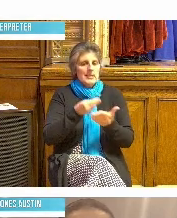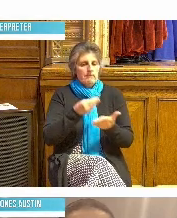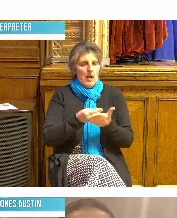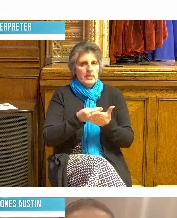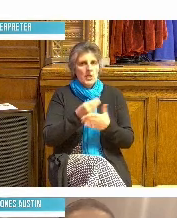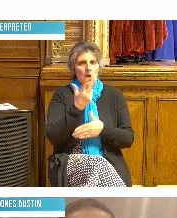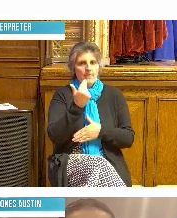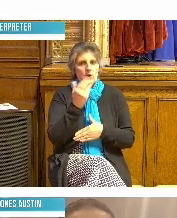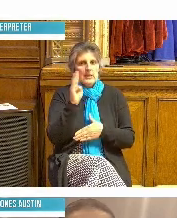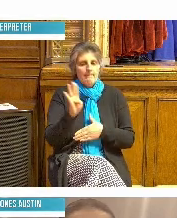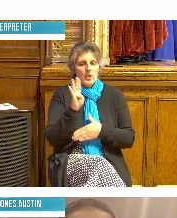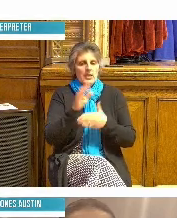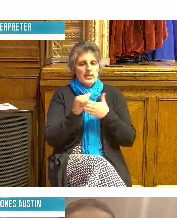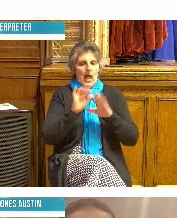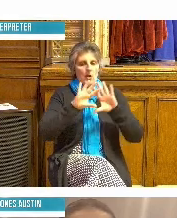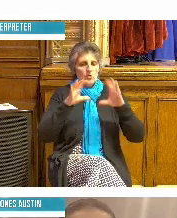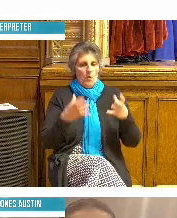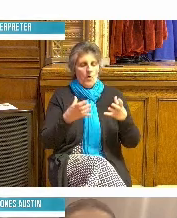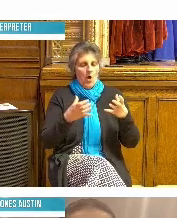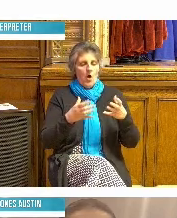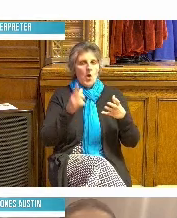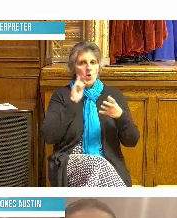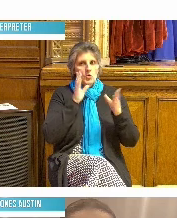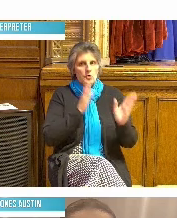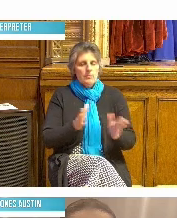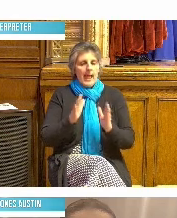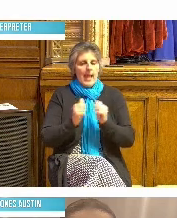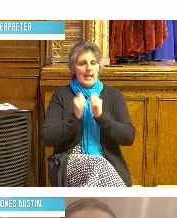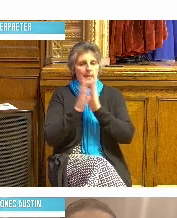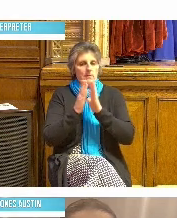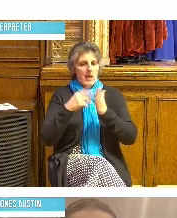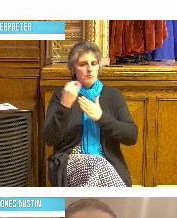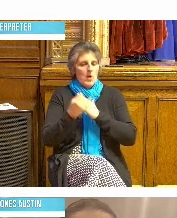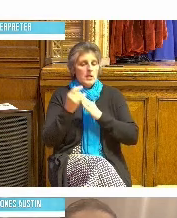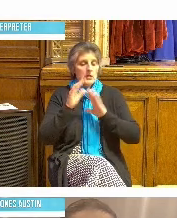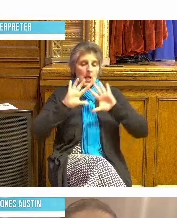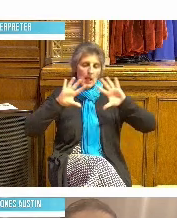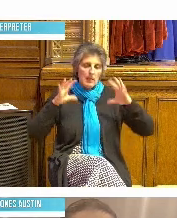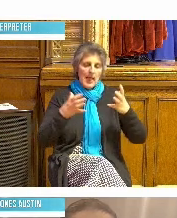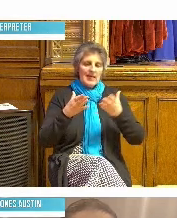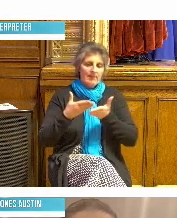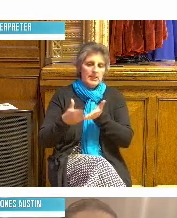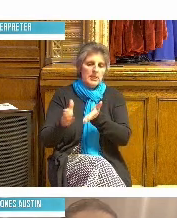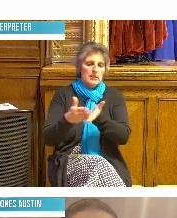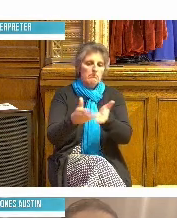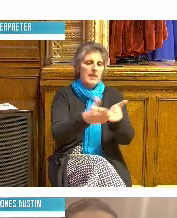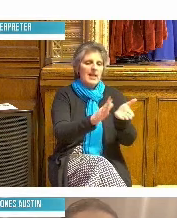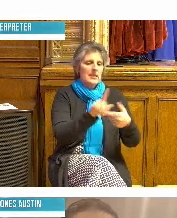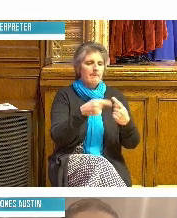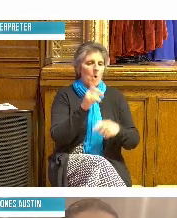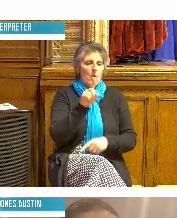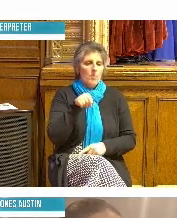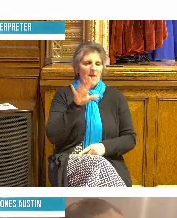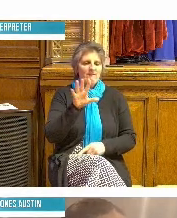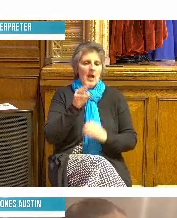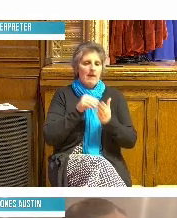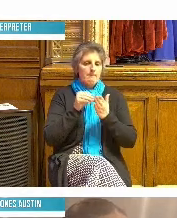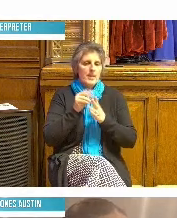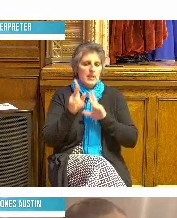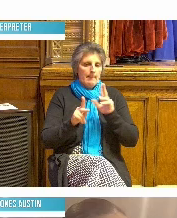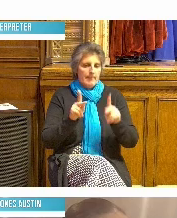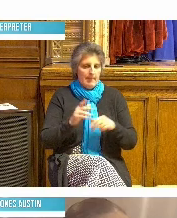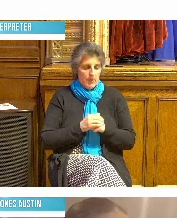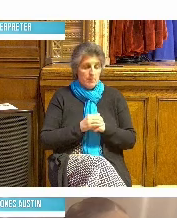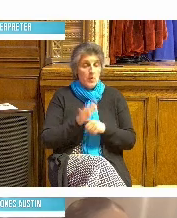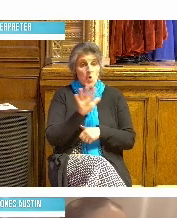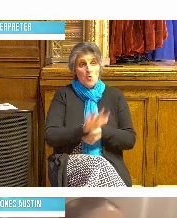$13 billion overall, to plan and implement projects that collectively displaced about 1.5 million people.